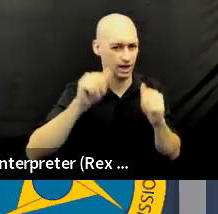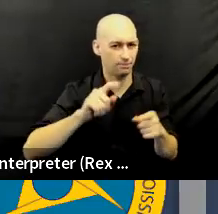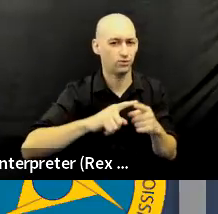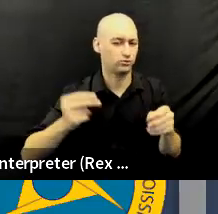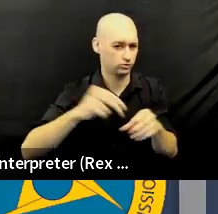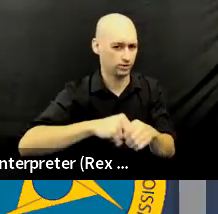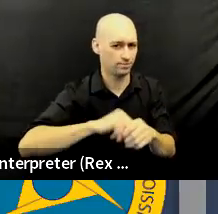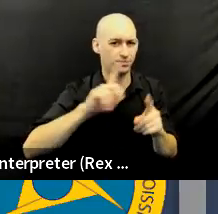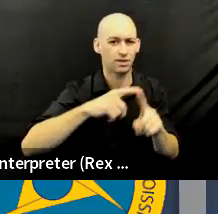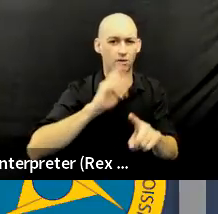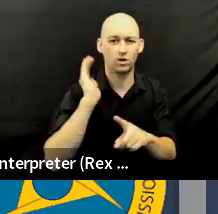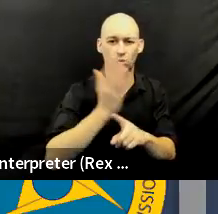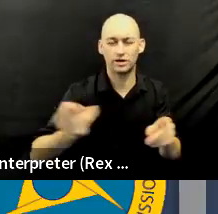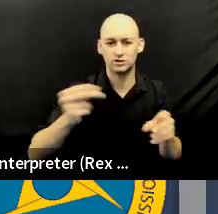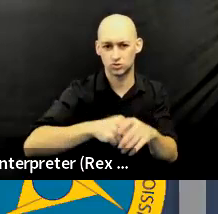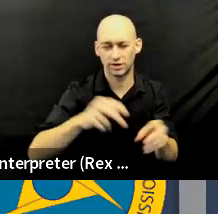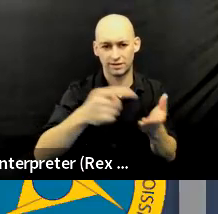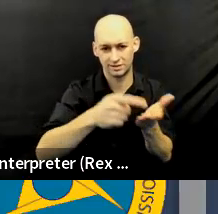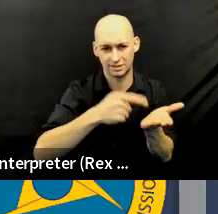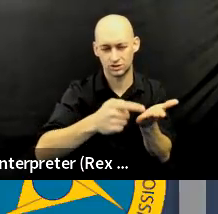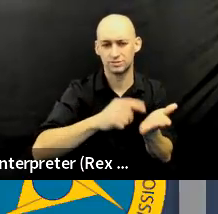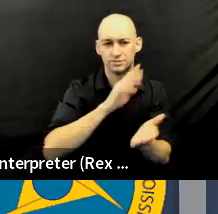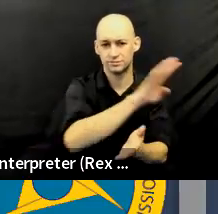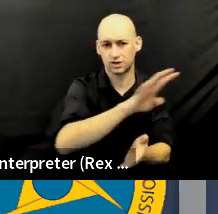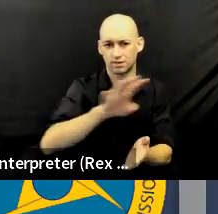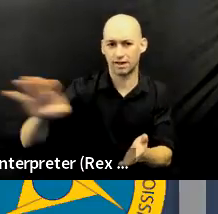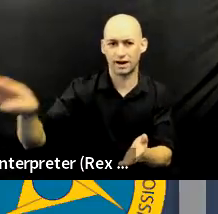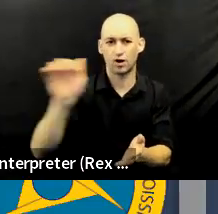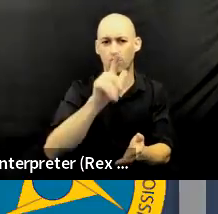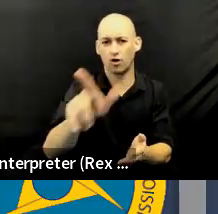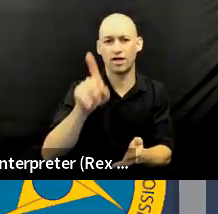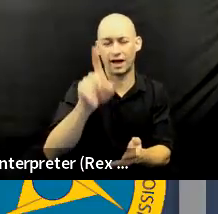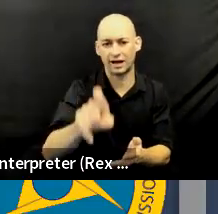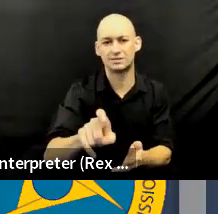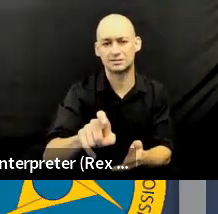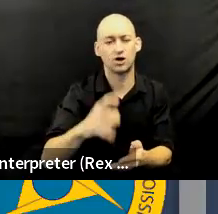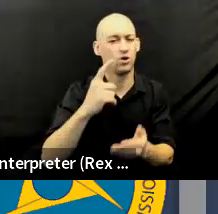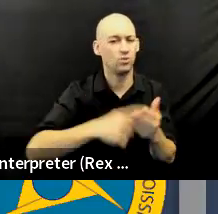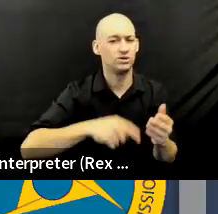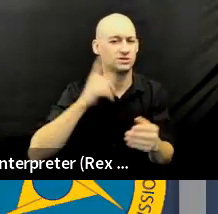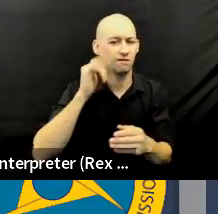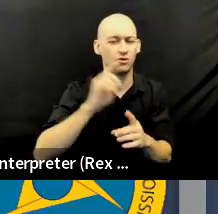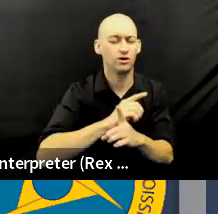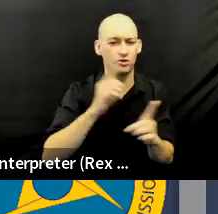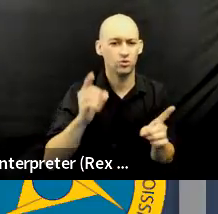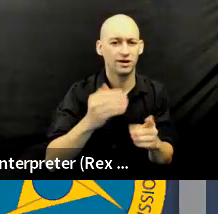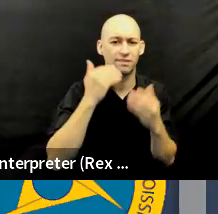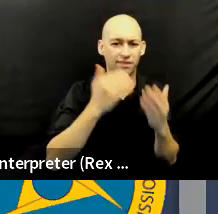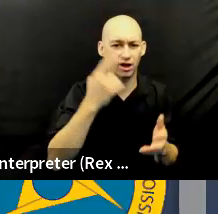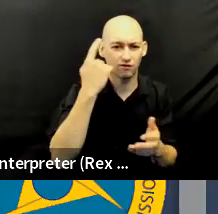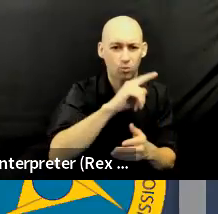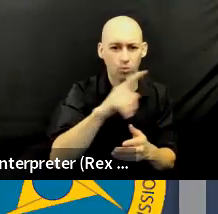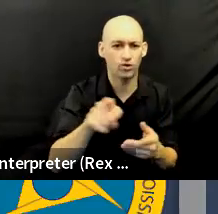go into those discussions, down the line, everybody is asking, what is California doing? Thank you for what you're